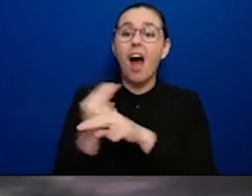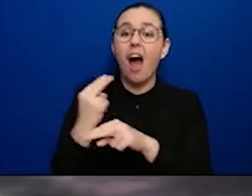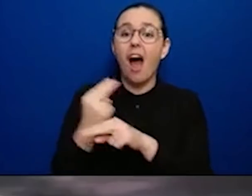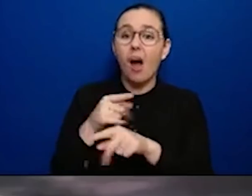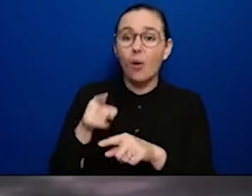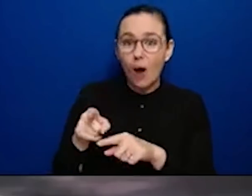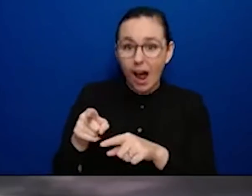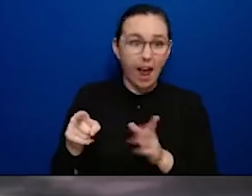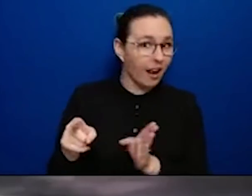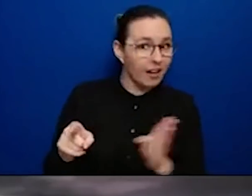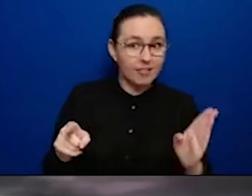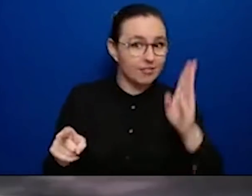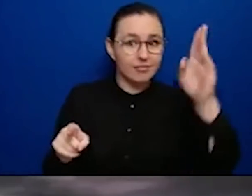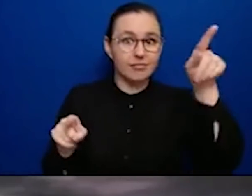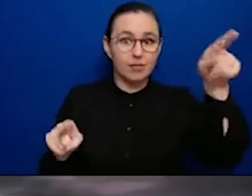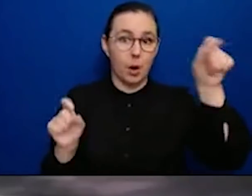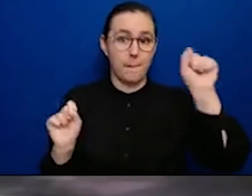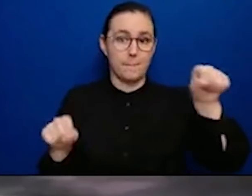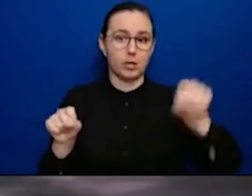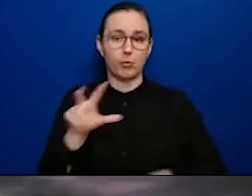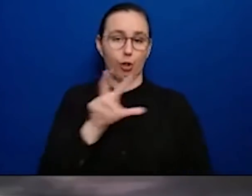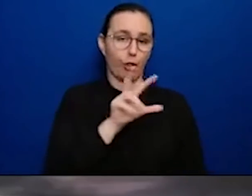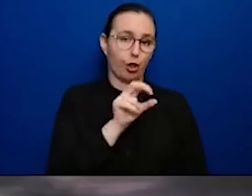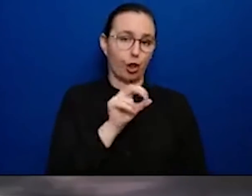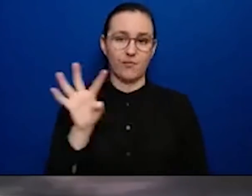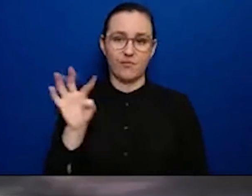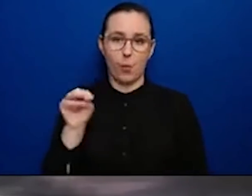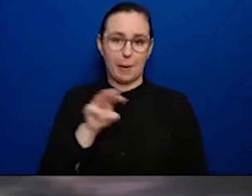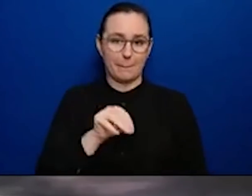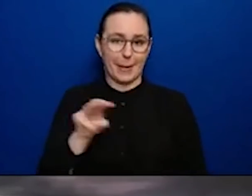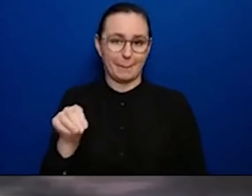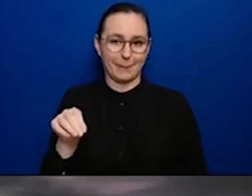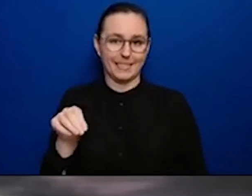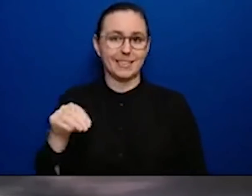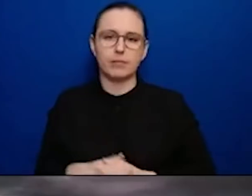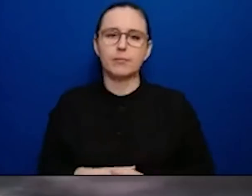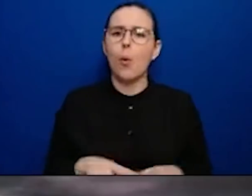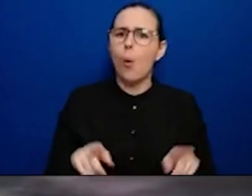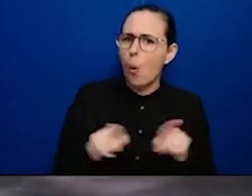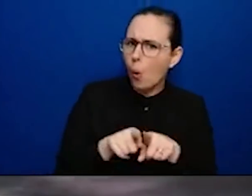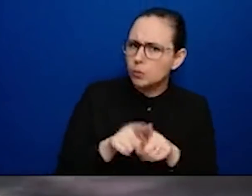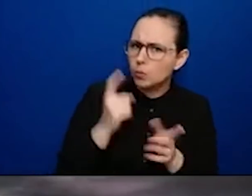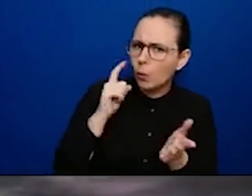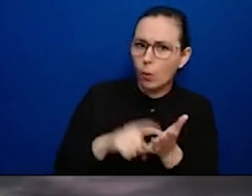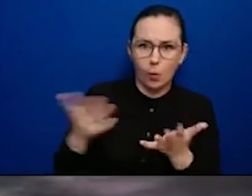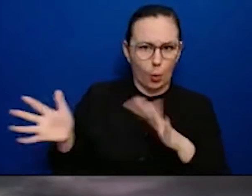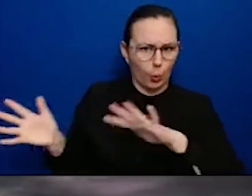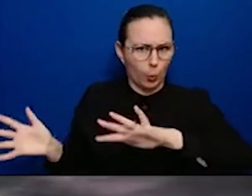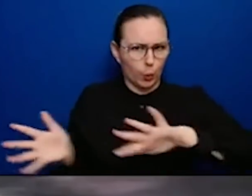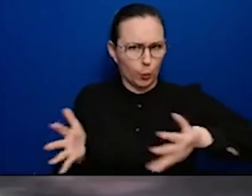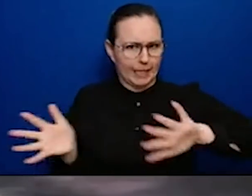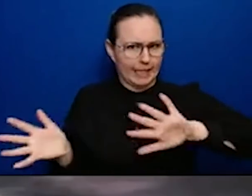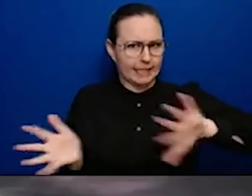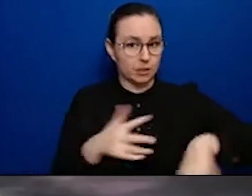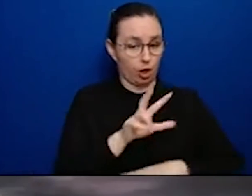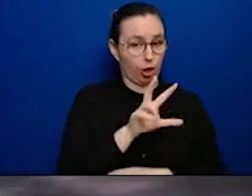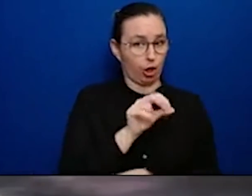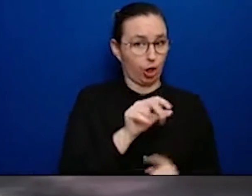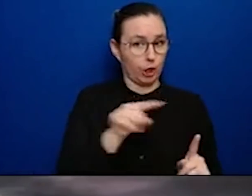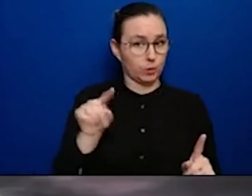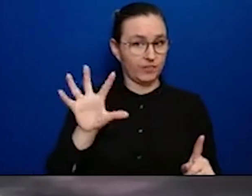and Highway 3. And with that, that is the update from our ministry. We will now turn it over to ARMEL CASTELLAN. Please go ahead,